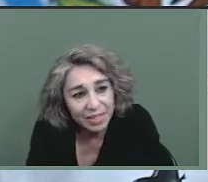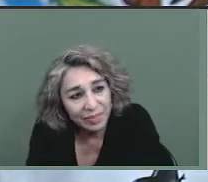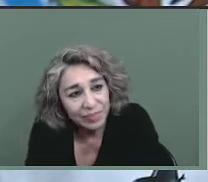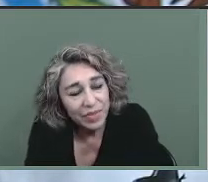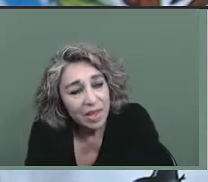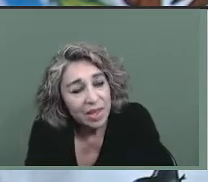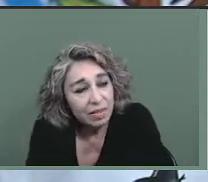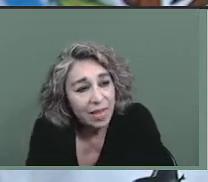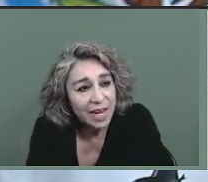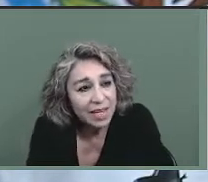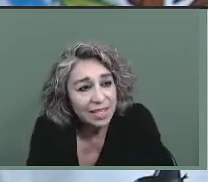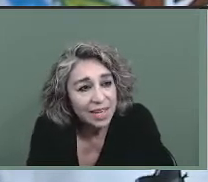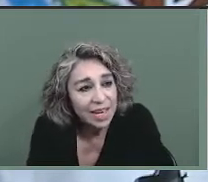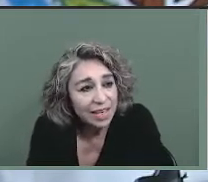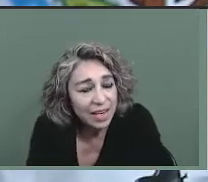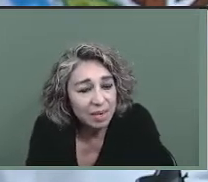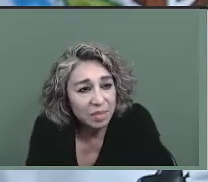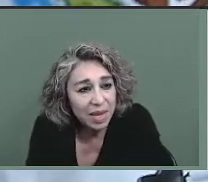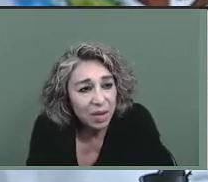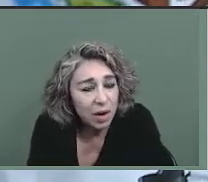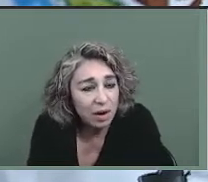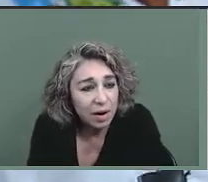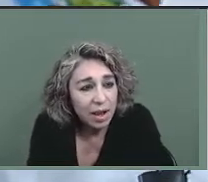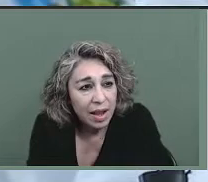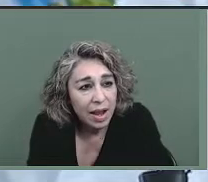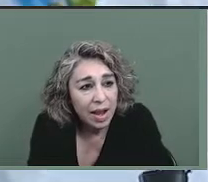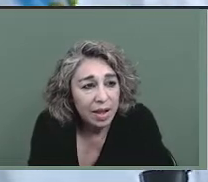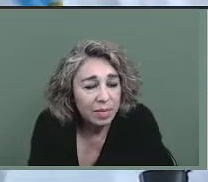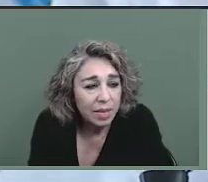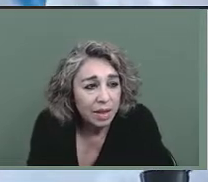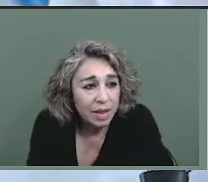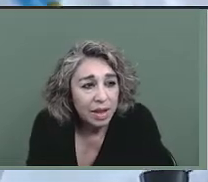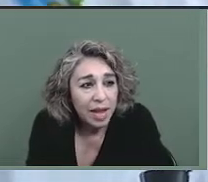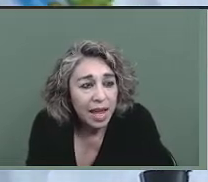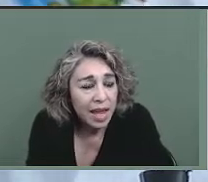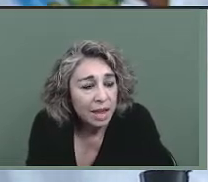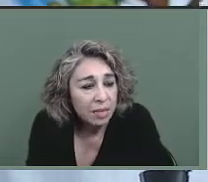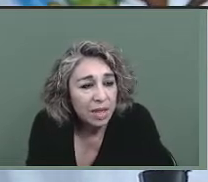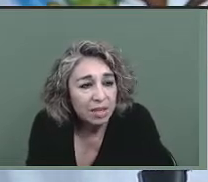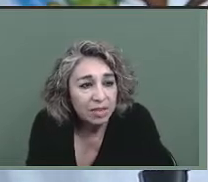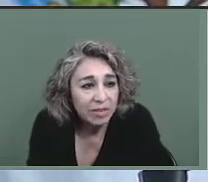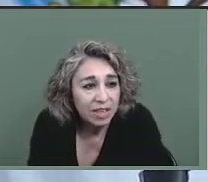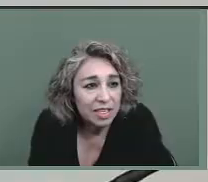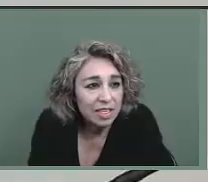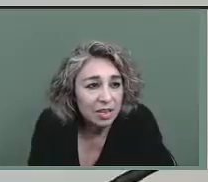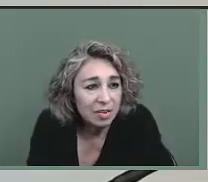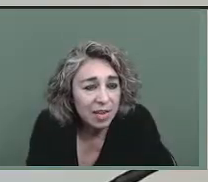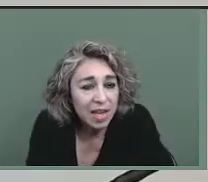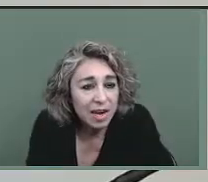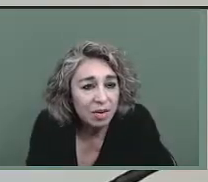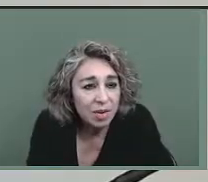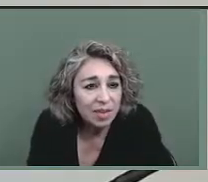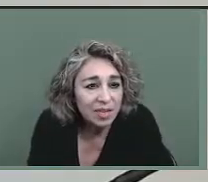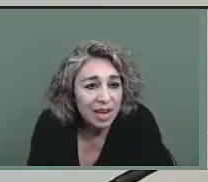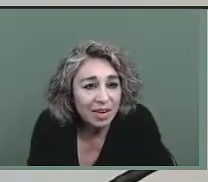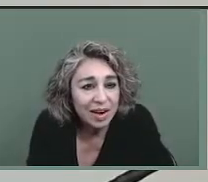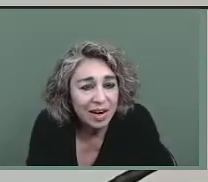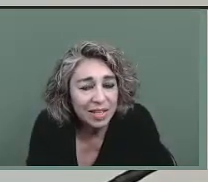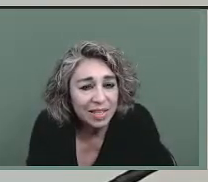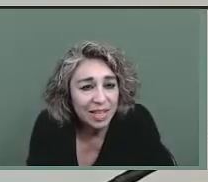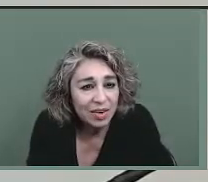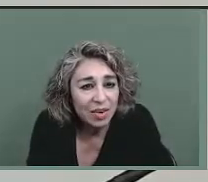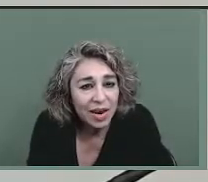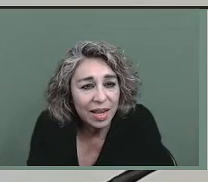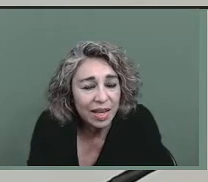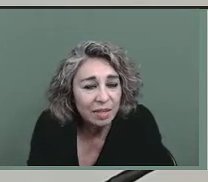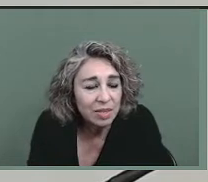intermediaries. That is not going to be where, hey, I belong to Francisco Villa or Venustiano